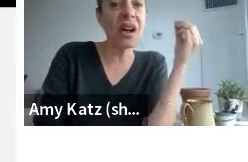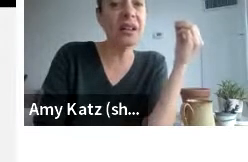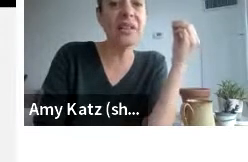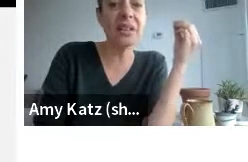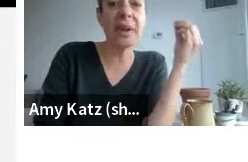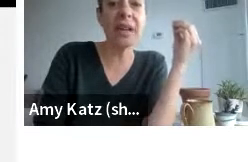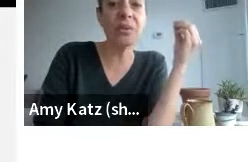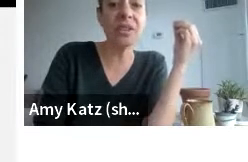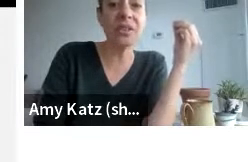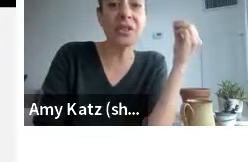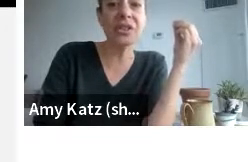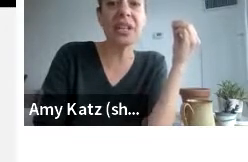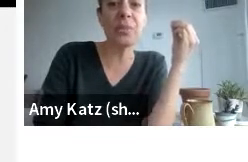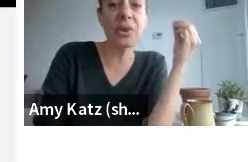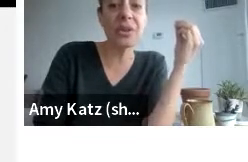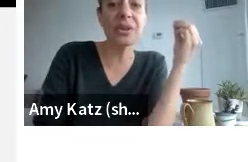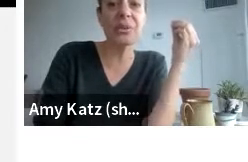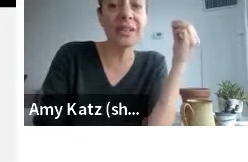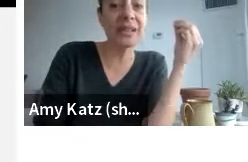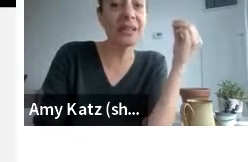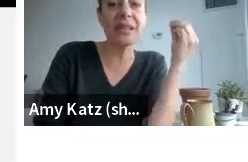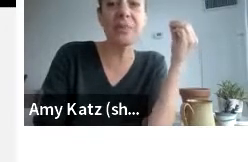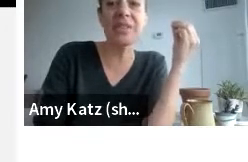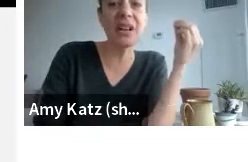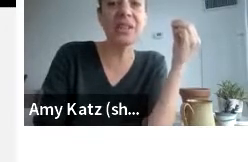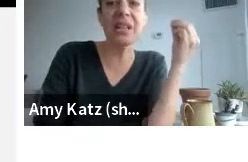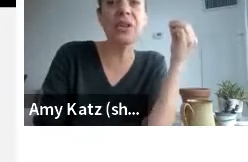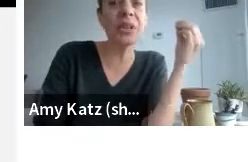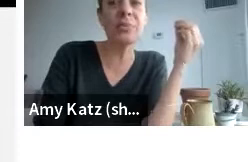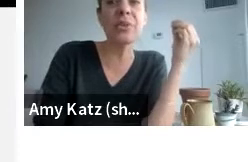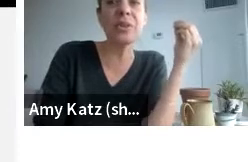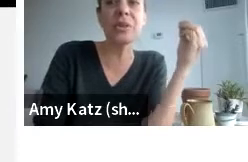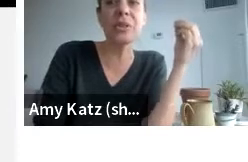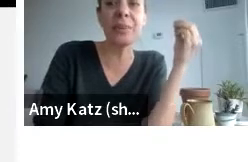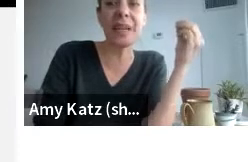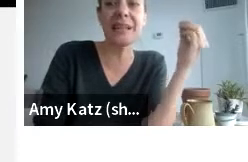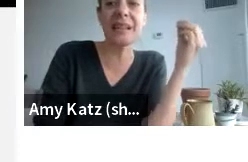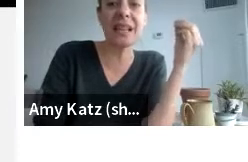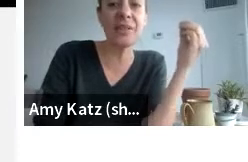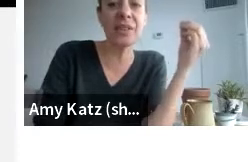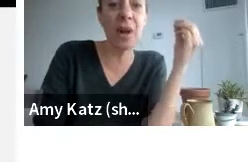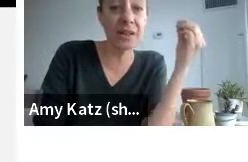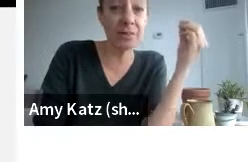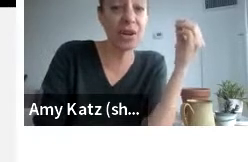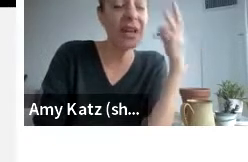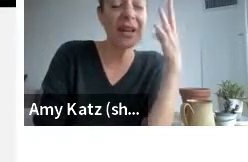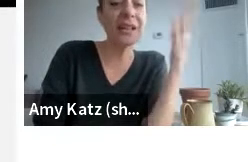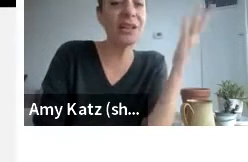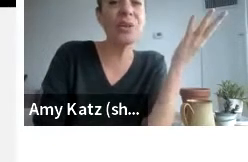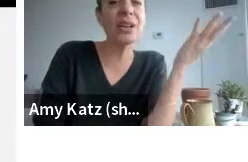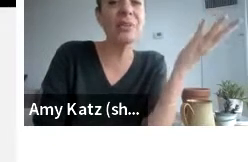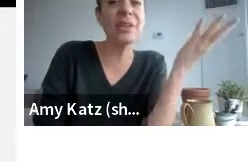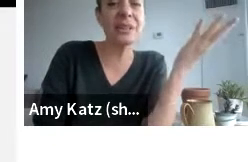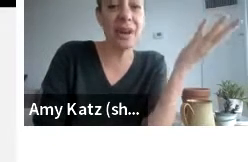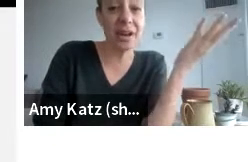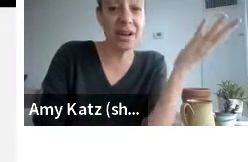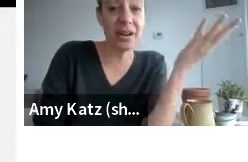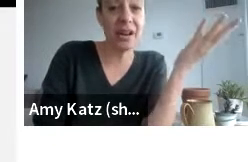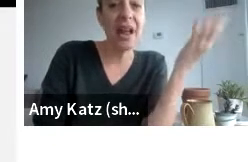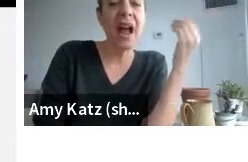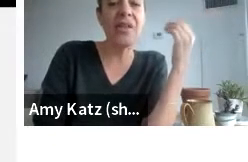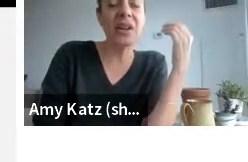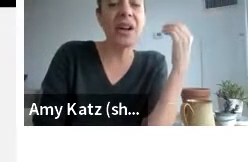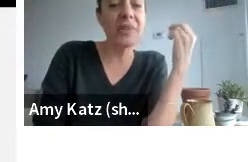and done all kinds of independent research to keep workers, residents, themselves, and other people who use their spaces as safe as possible. It's incredibly